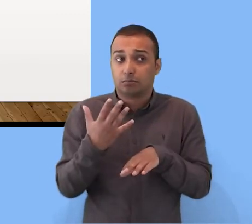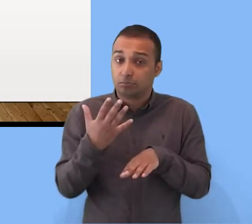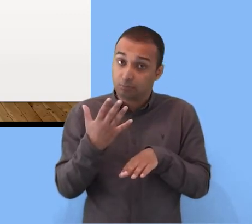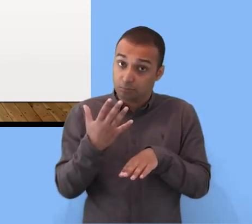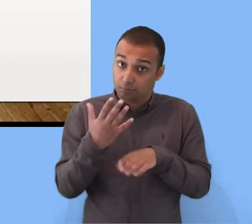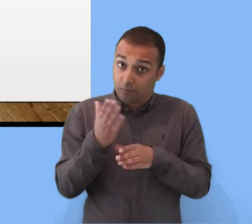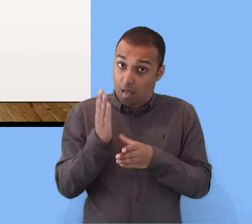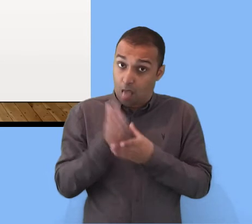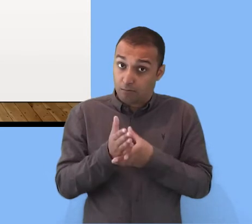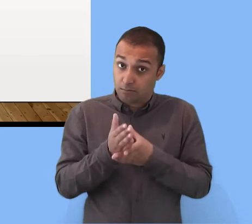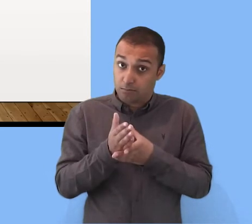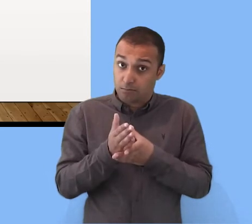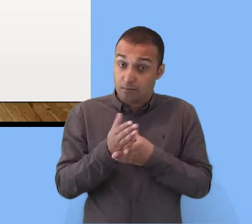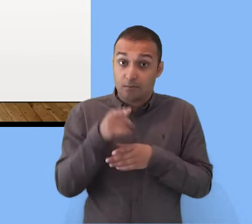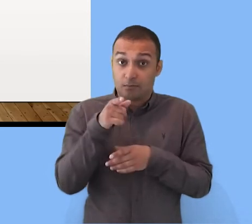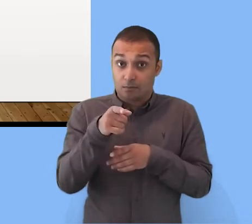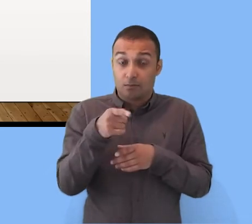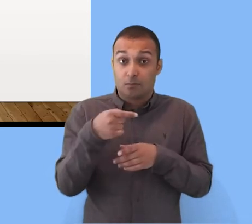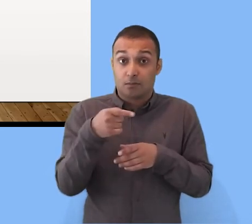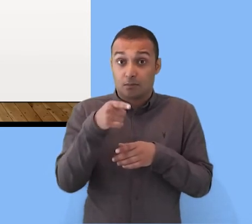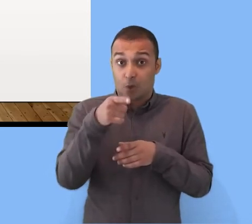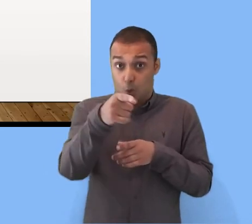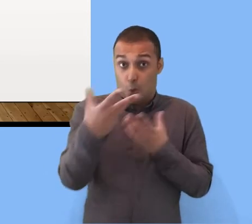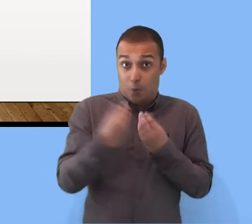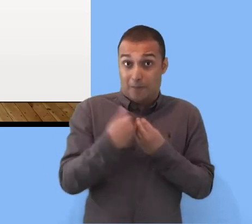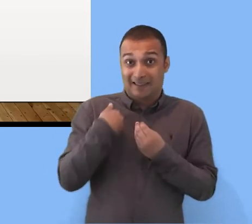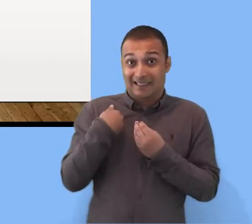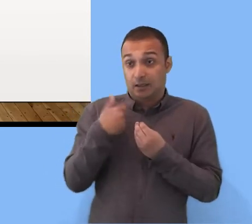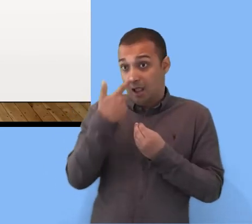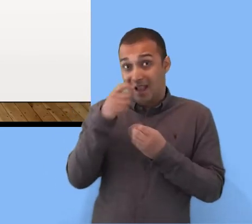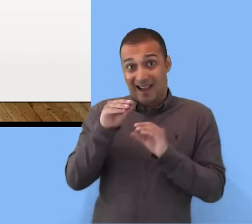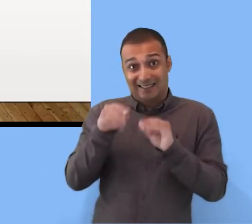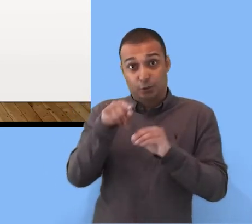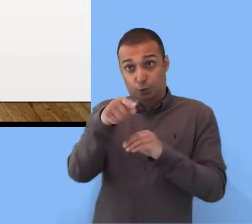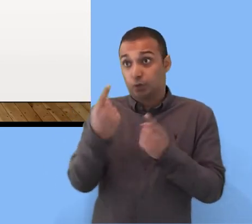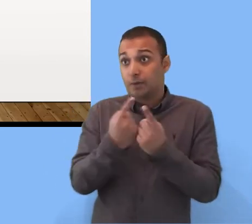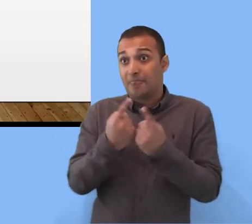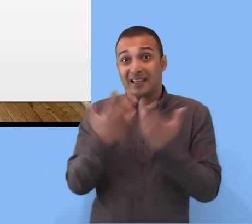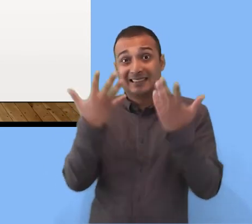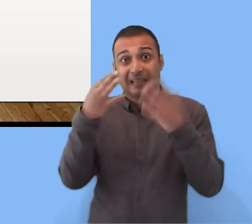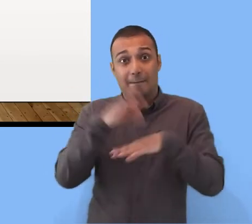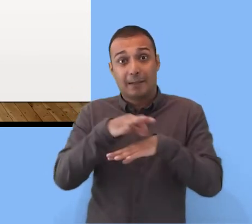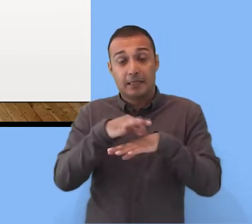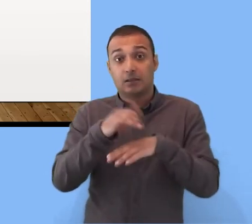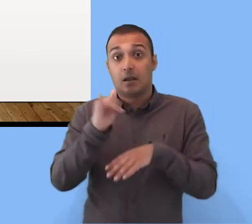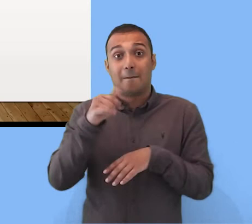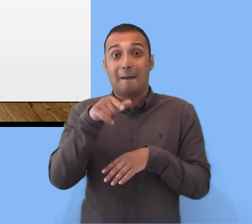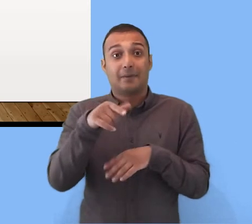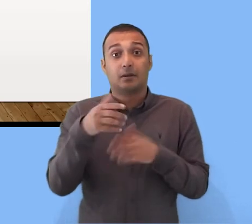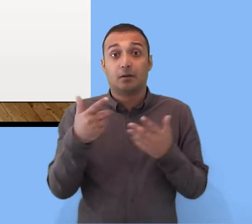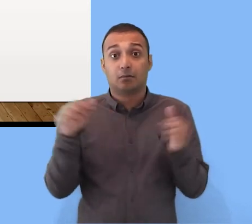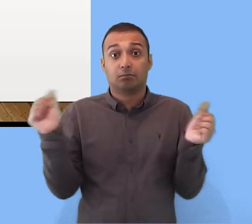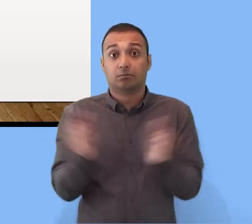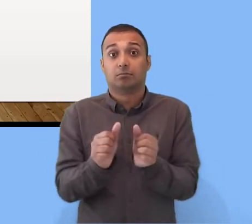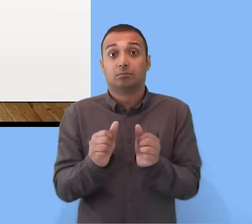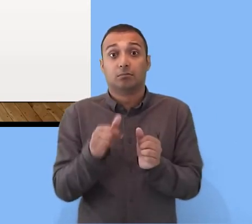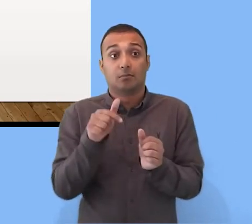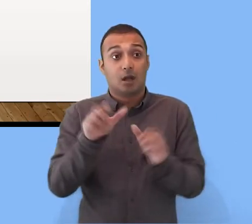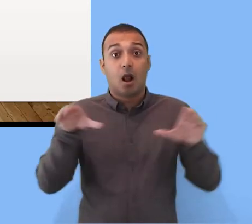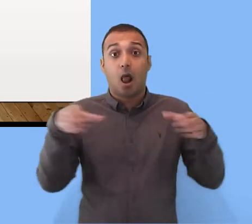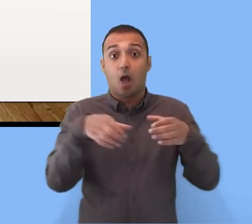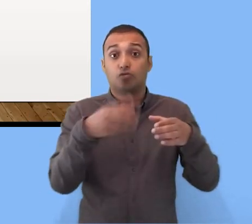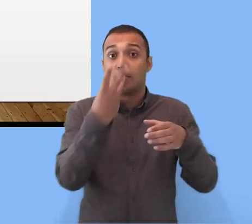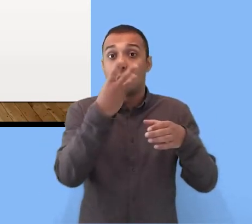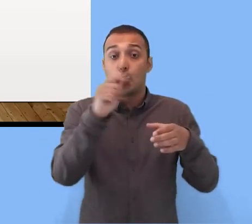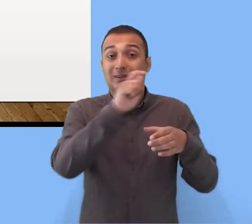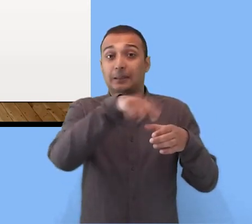could teach you something in 10 minutes, or you could teach me something in 10 minutes that might take an hour in a classroom where there are 30 other people. We